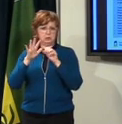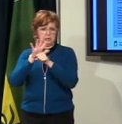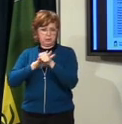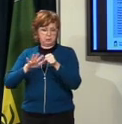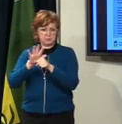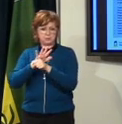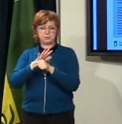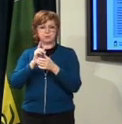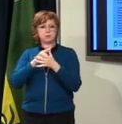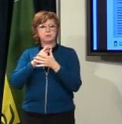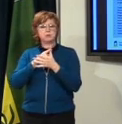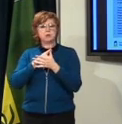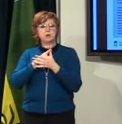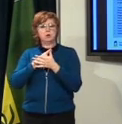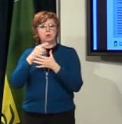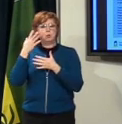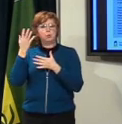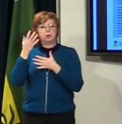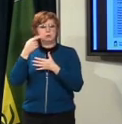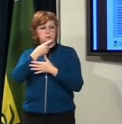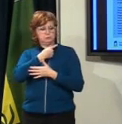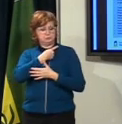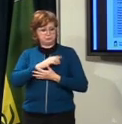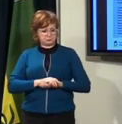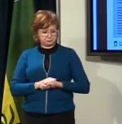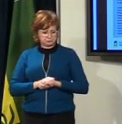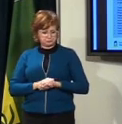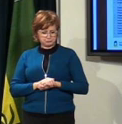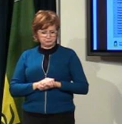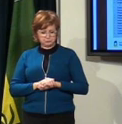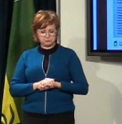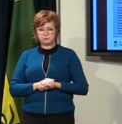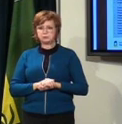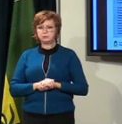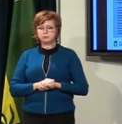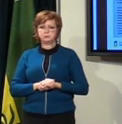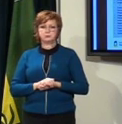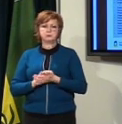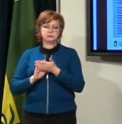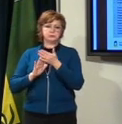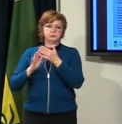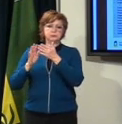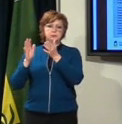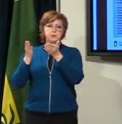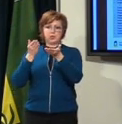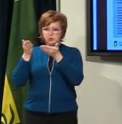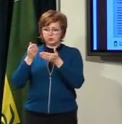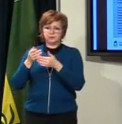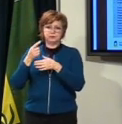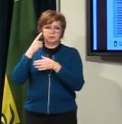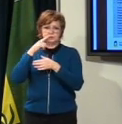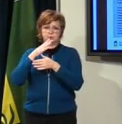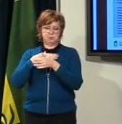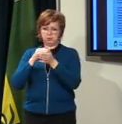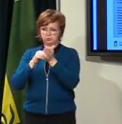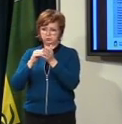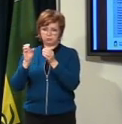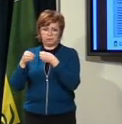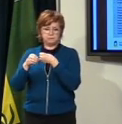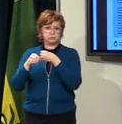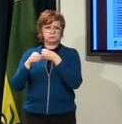where we are going to see adjustments in the level of service provided, again, in order to